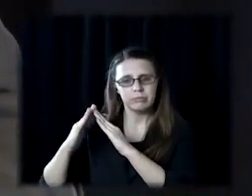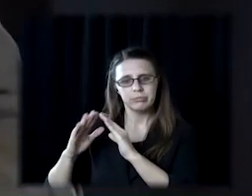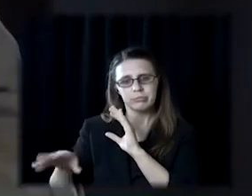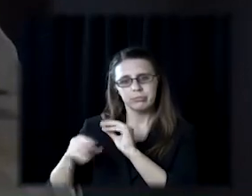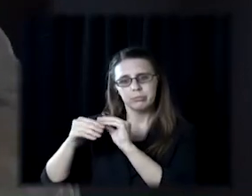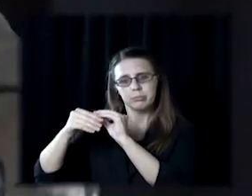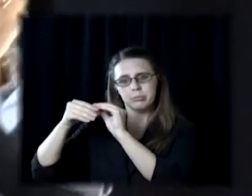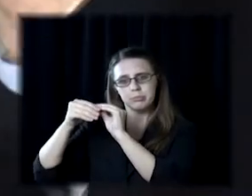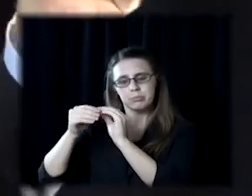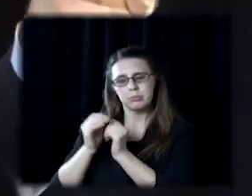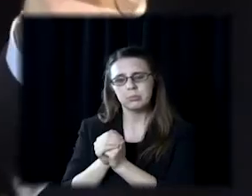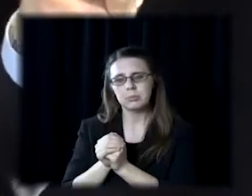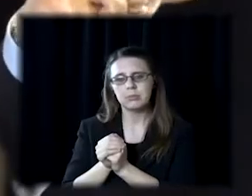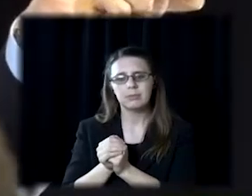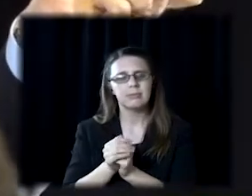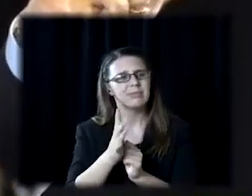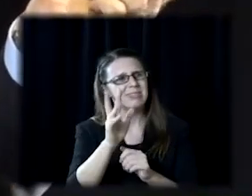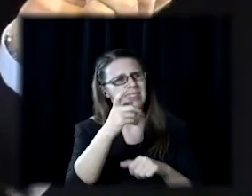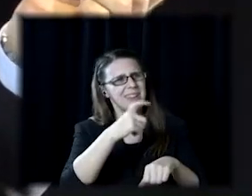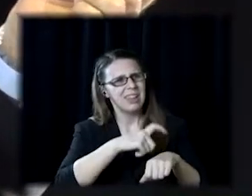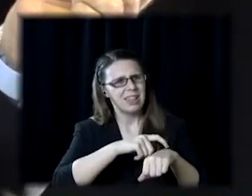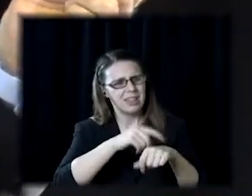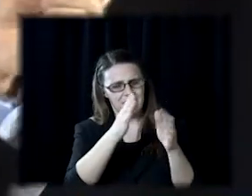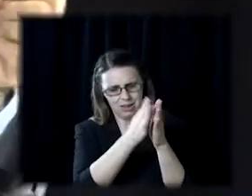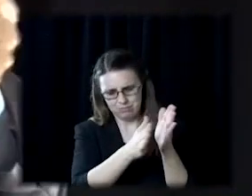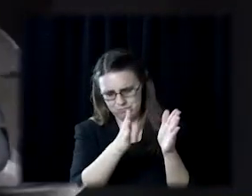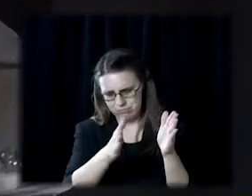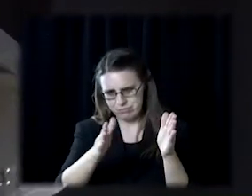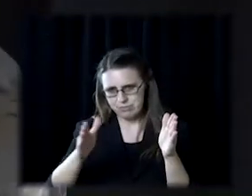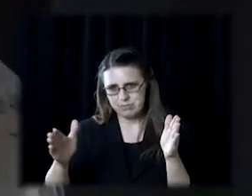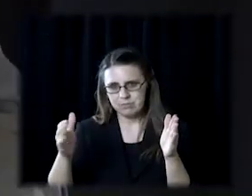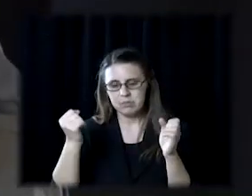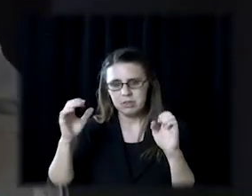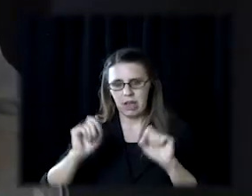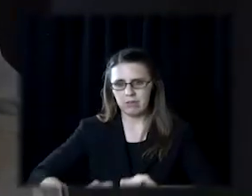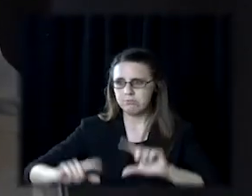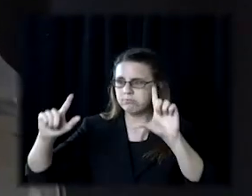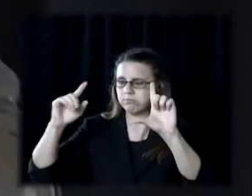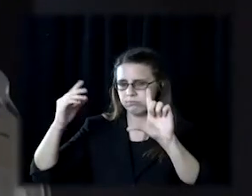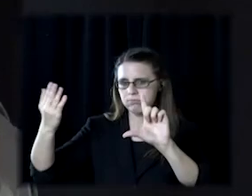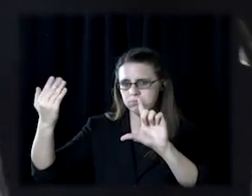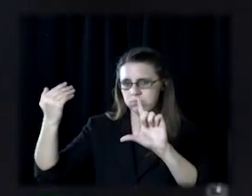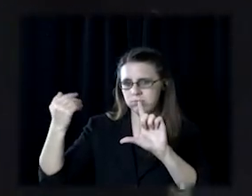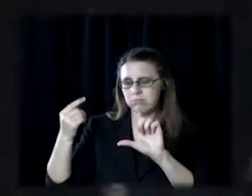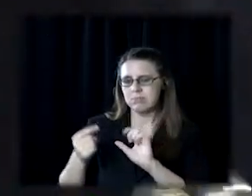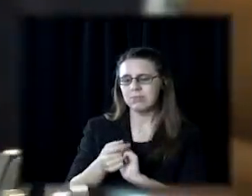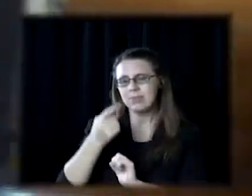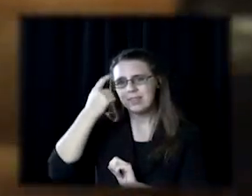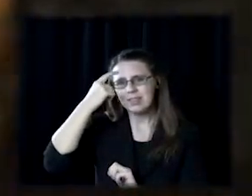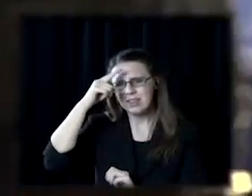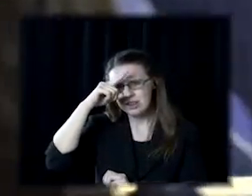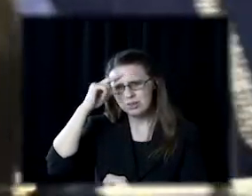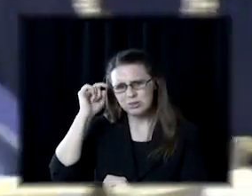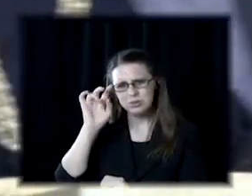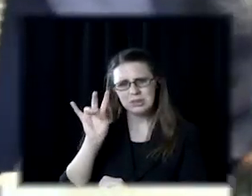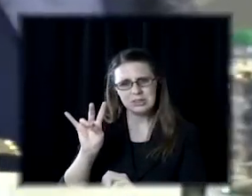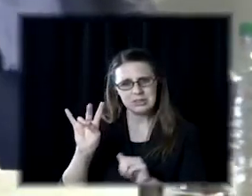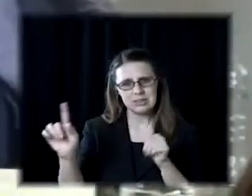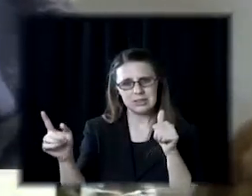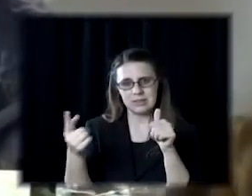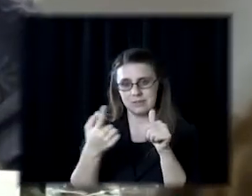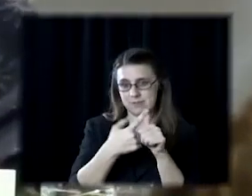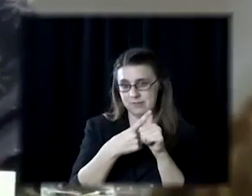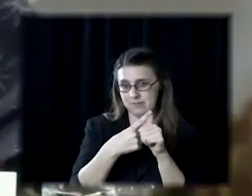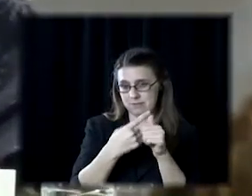Bueno, the timeline we have is just... The timeline was up on the screen. I think June 7th is the first submission of